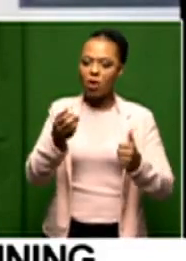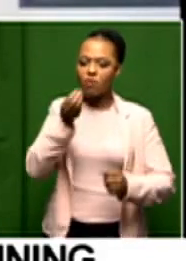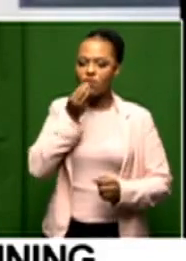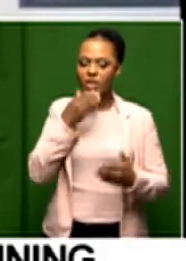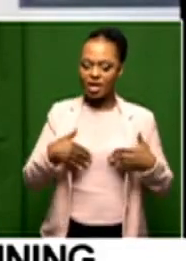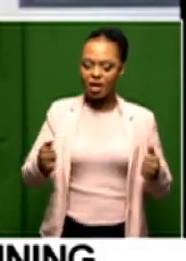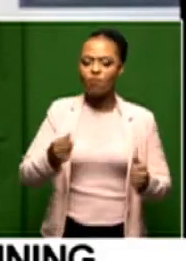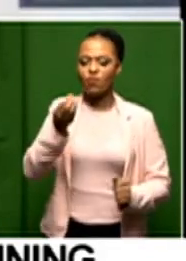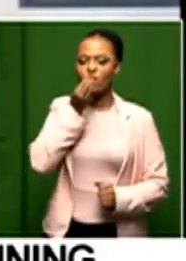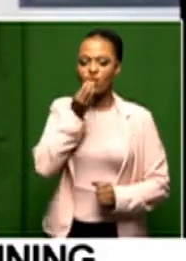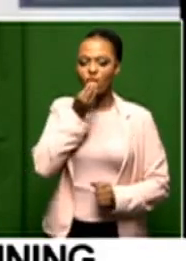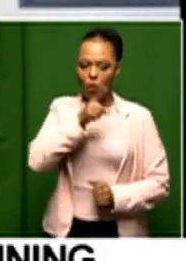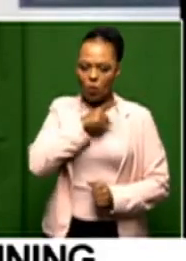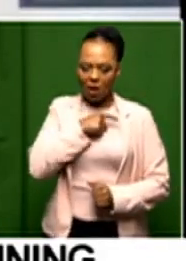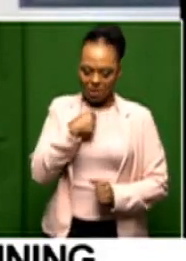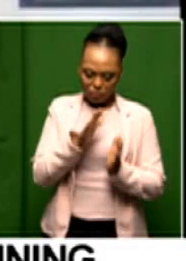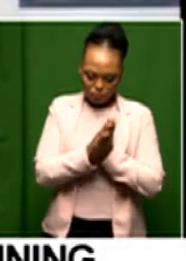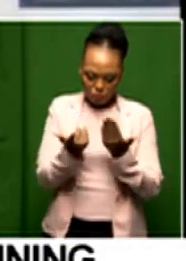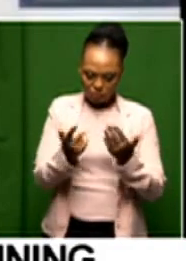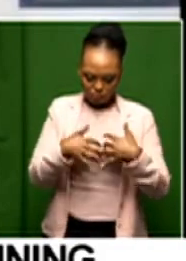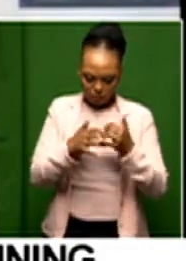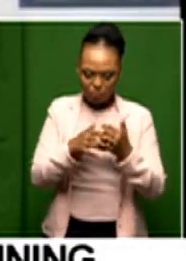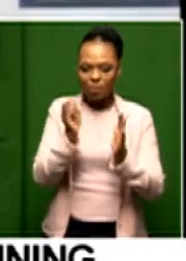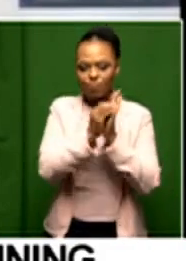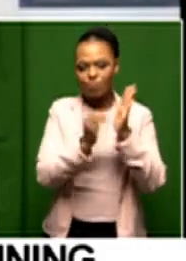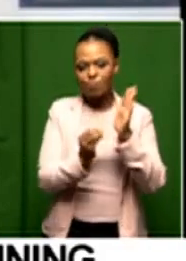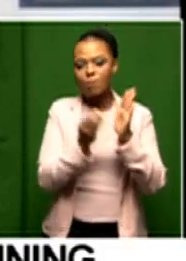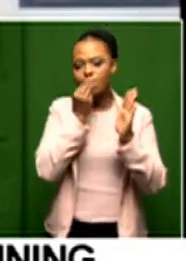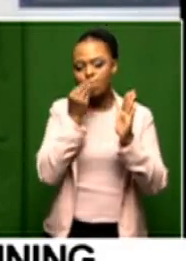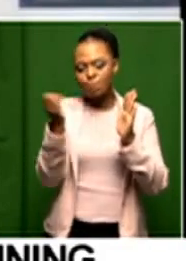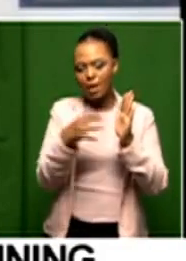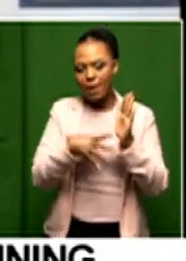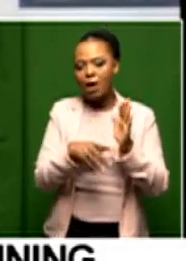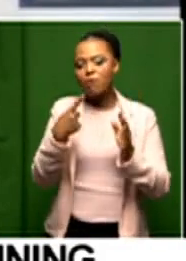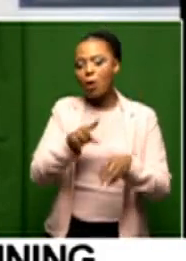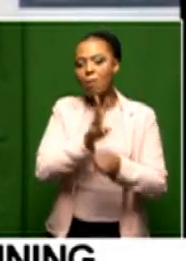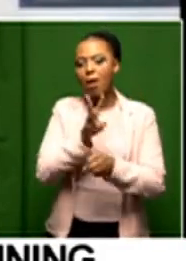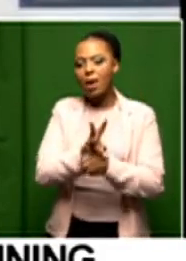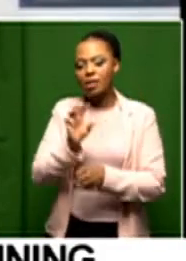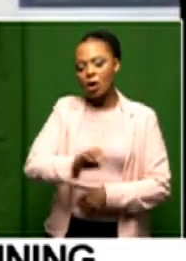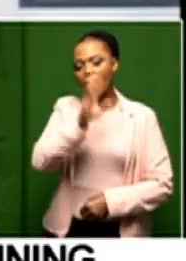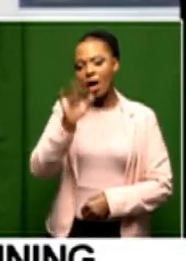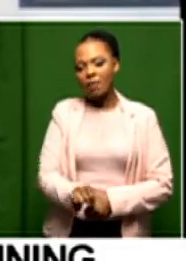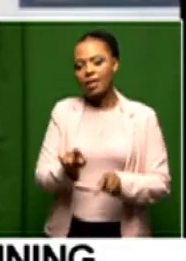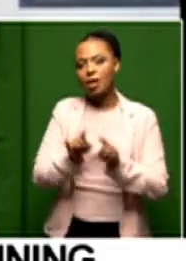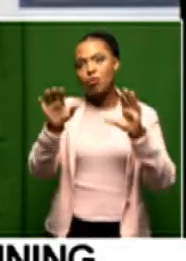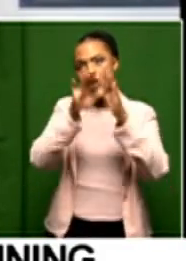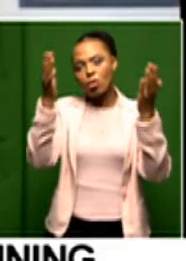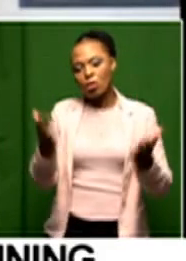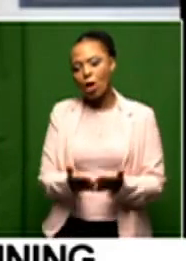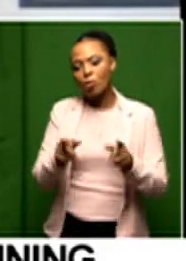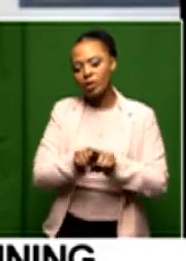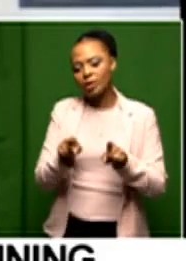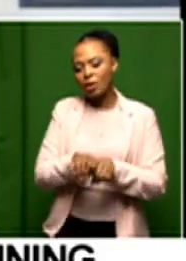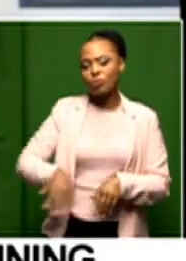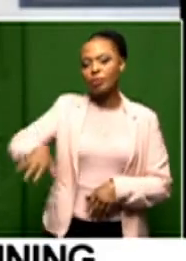this book is because I wanted to transfer what I do for my children to mothers around South Africa and around the continent and around the globe, in terms of